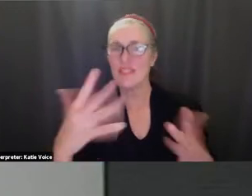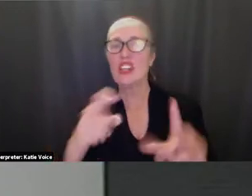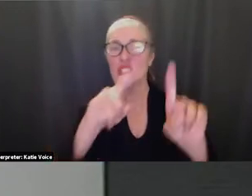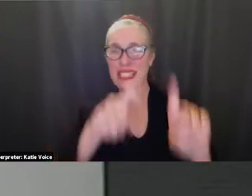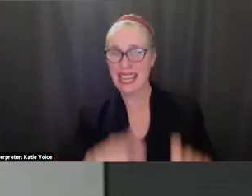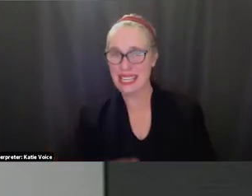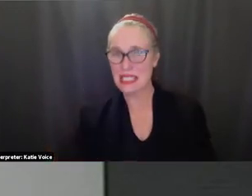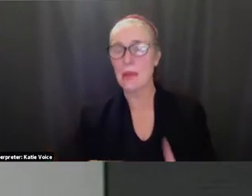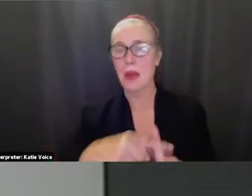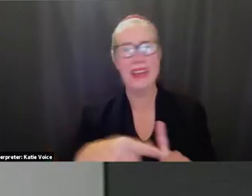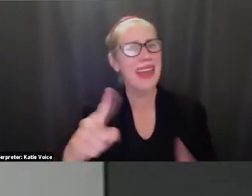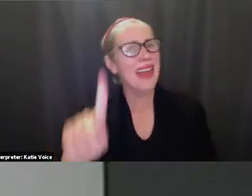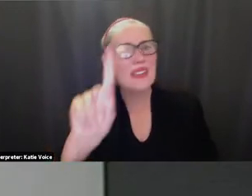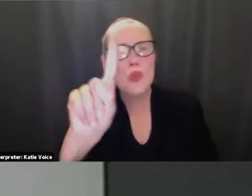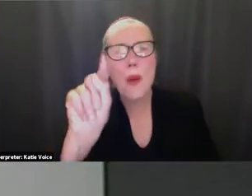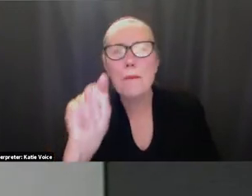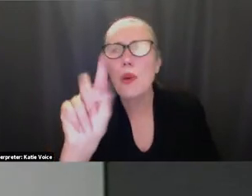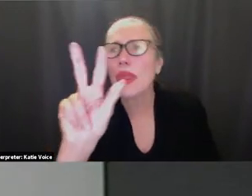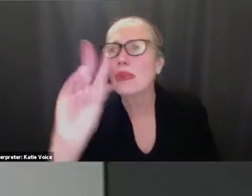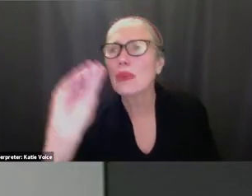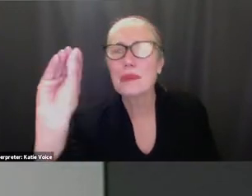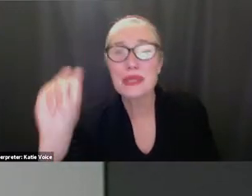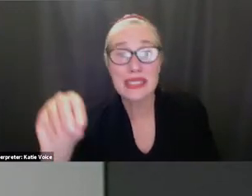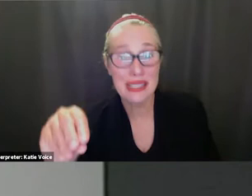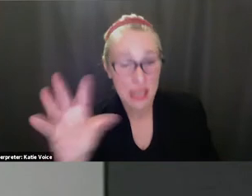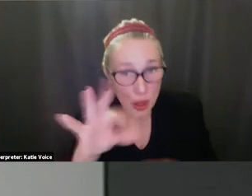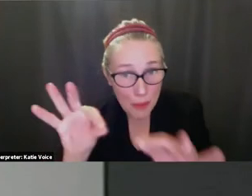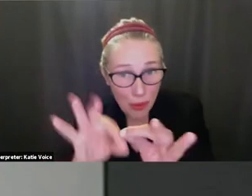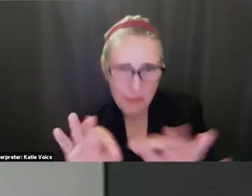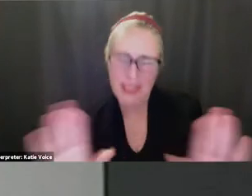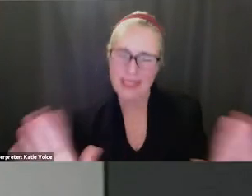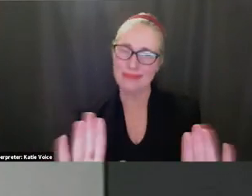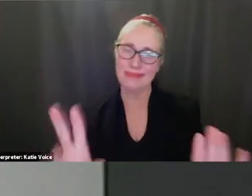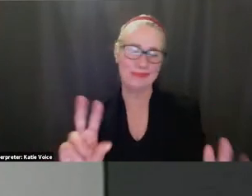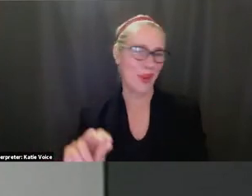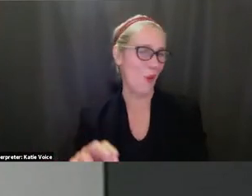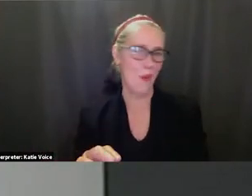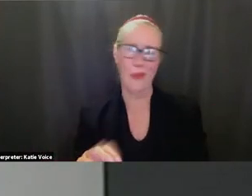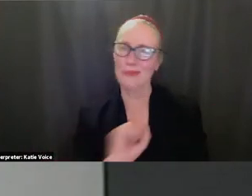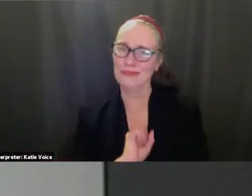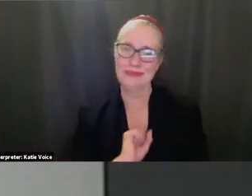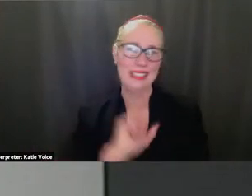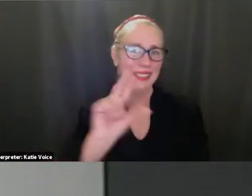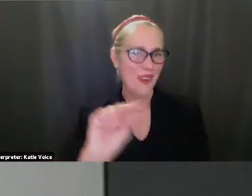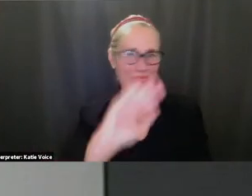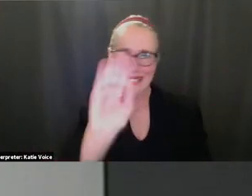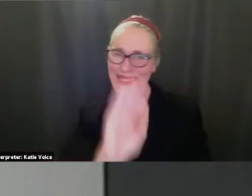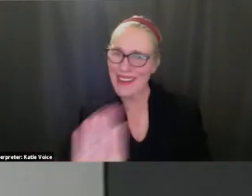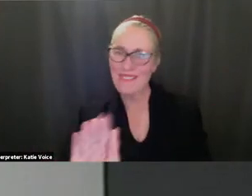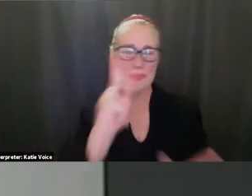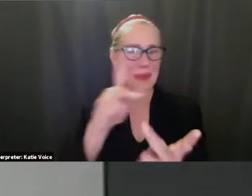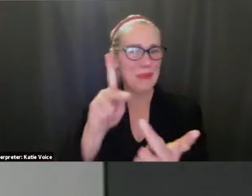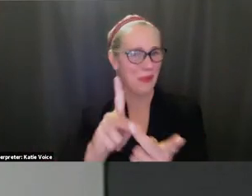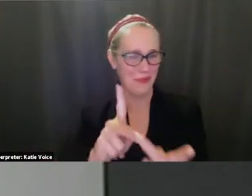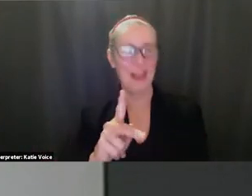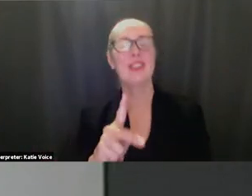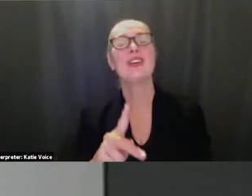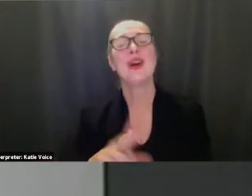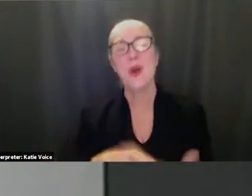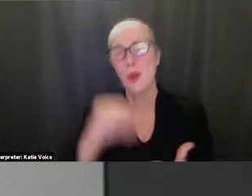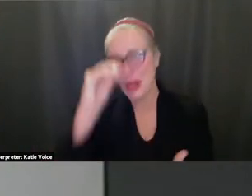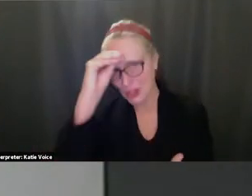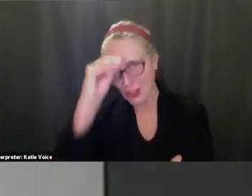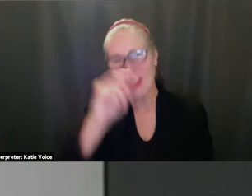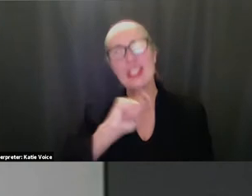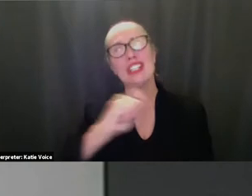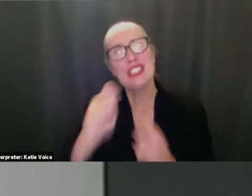again that tells us is it perfect no it's never going to be perfect we're learning every single day but if we keep